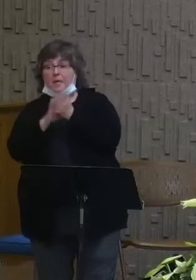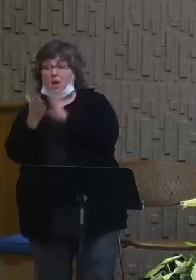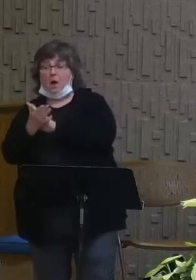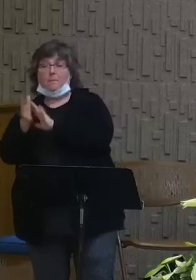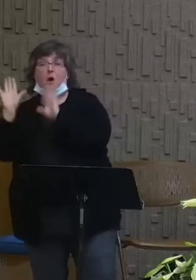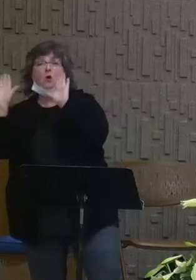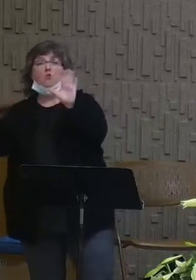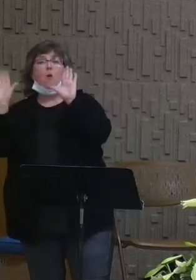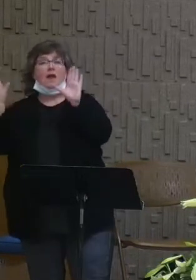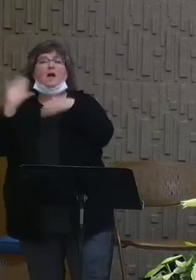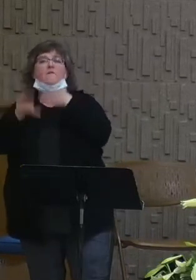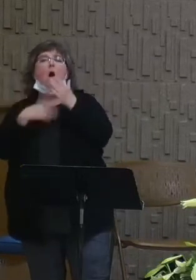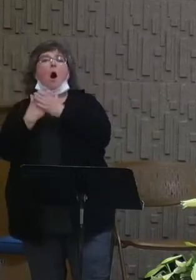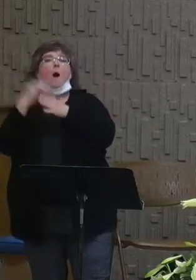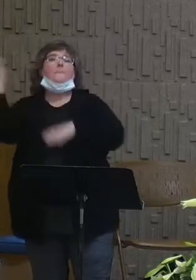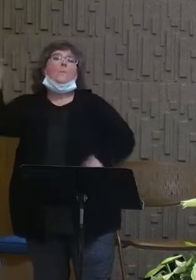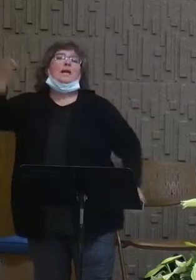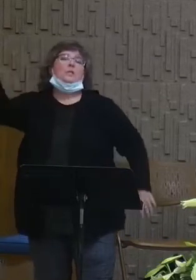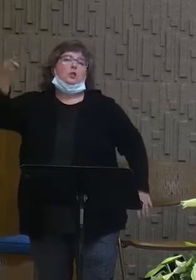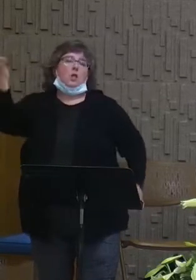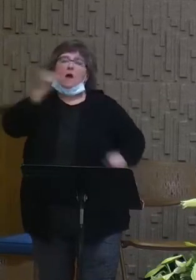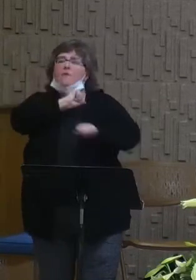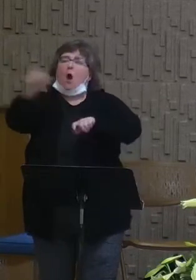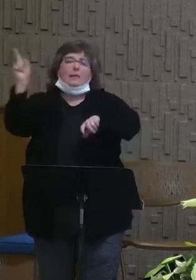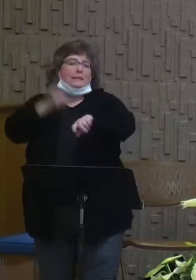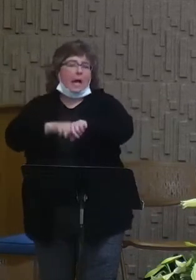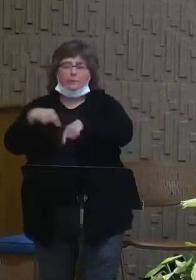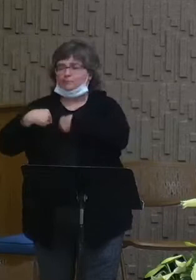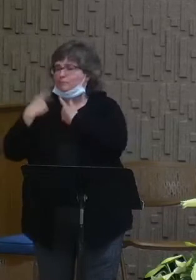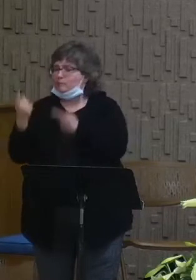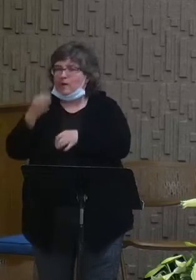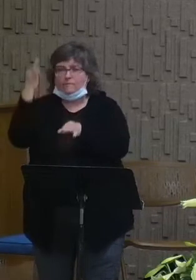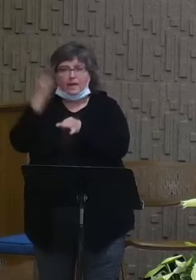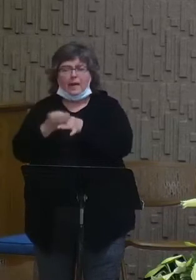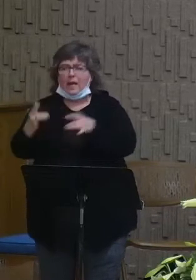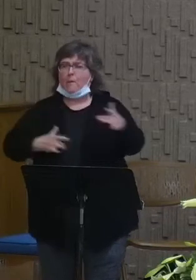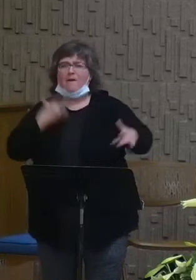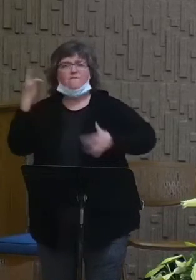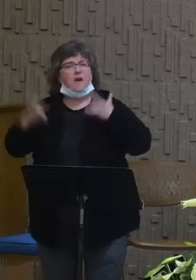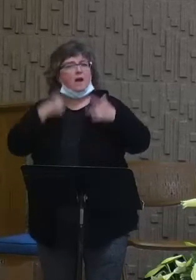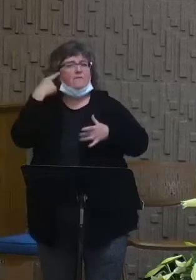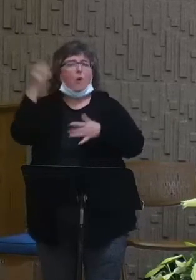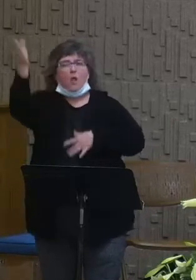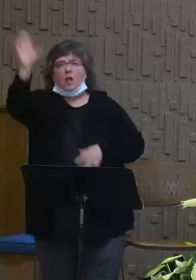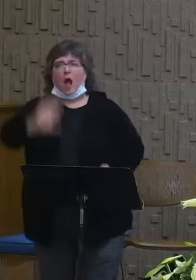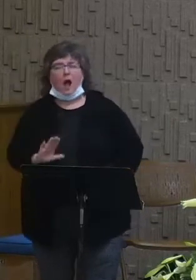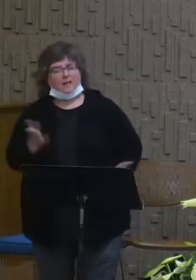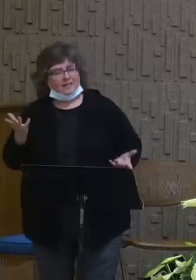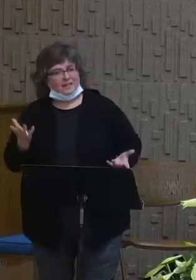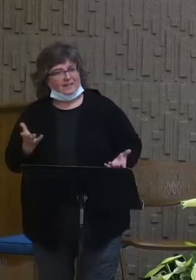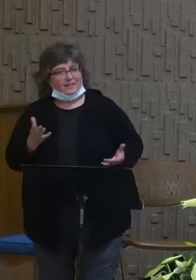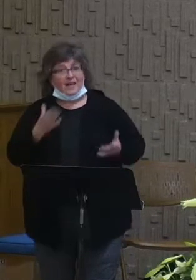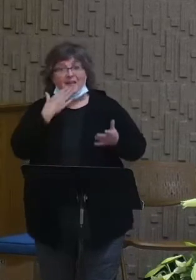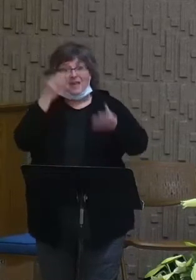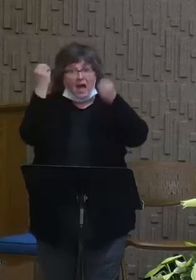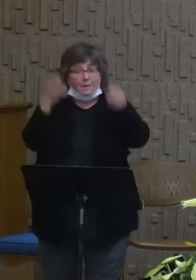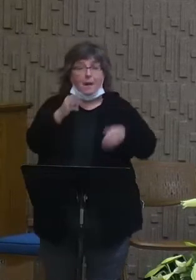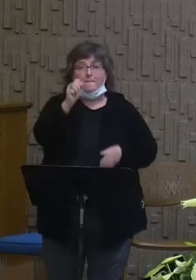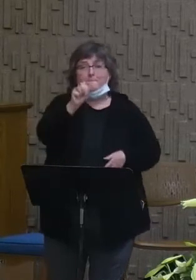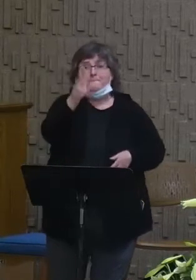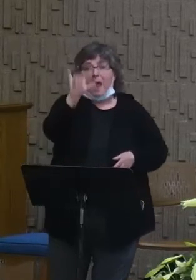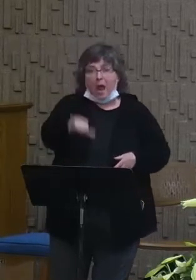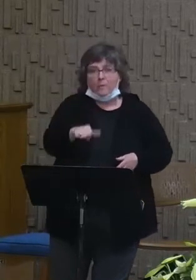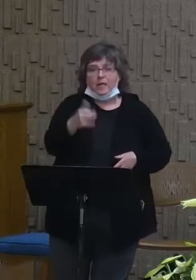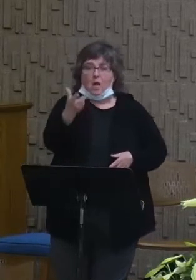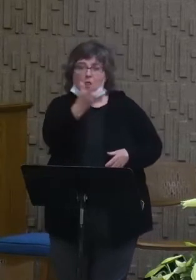becomes one of those greatest of all preachers of all time of the faith. He was on fire. And then in the gospel, Mary